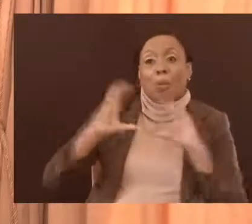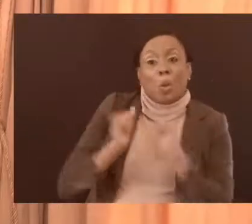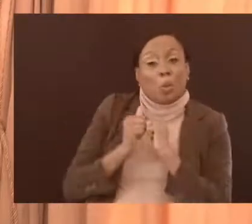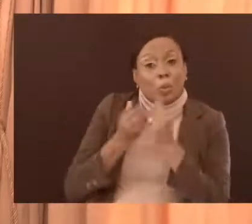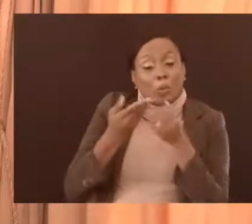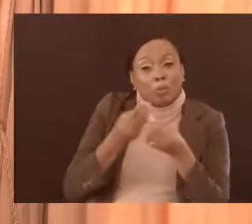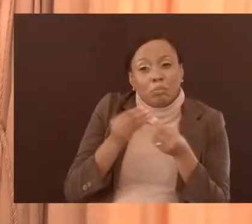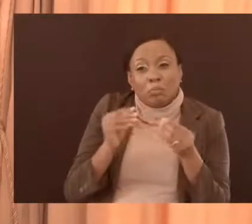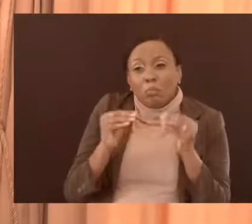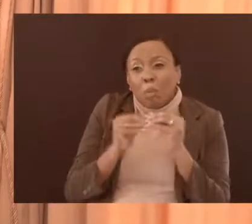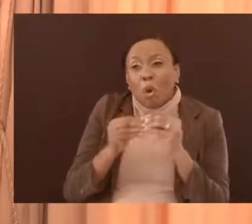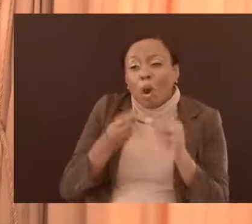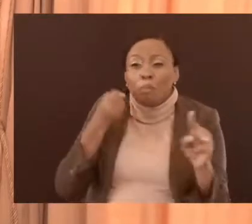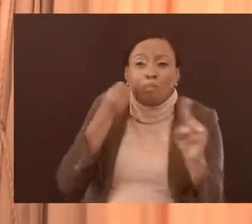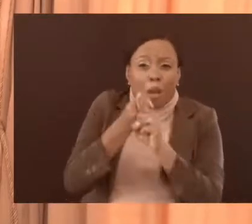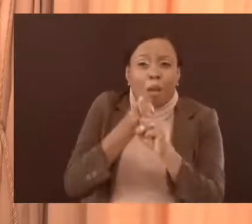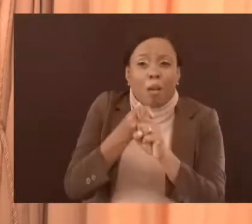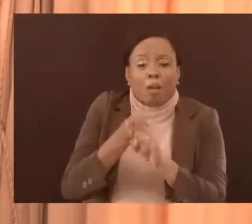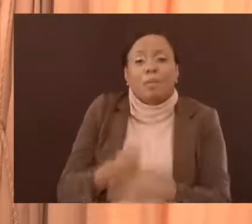more effectively.